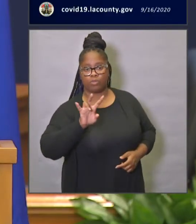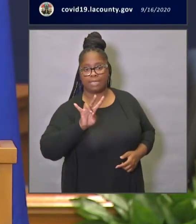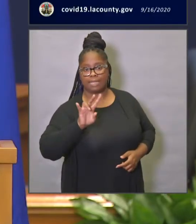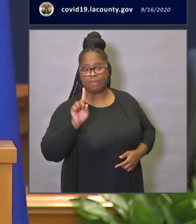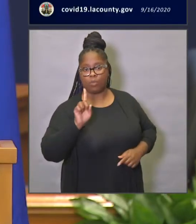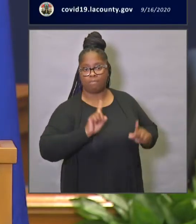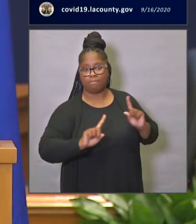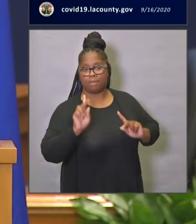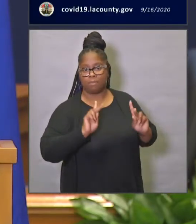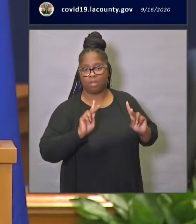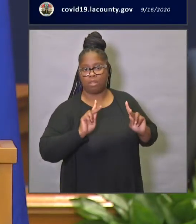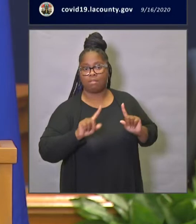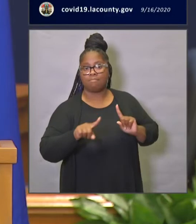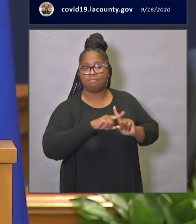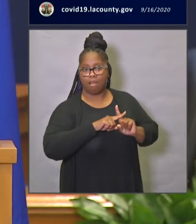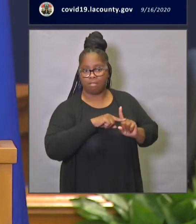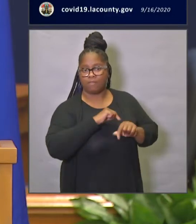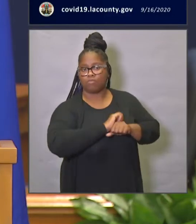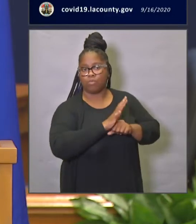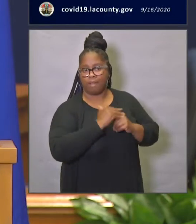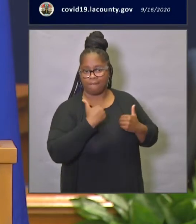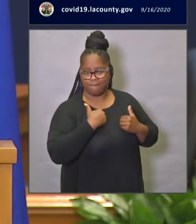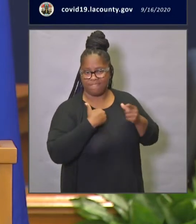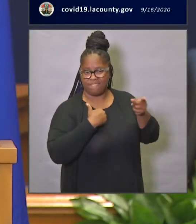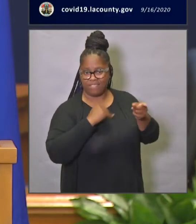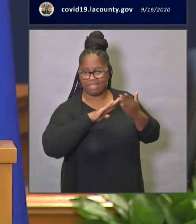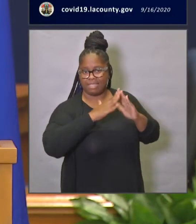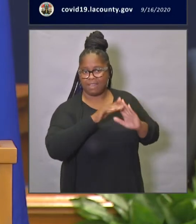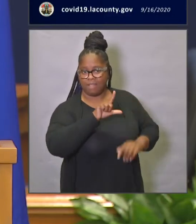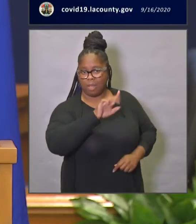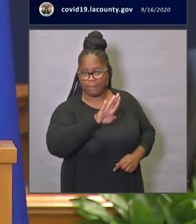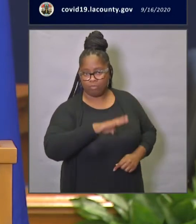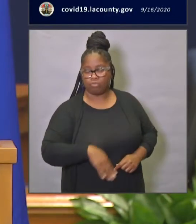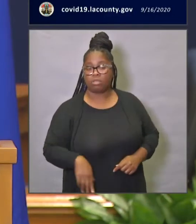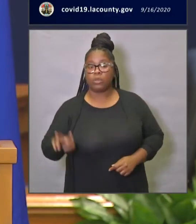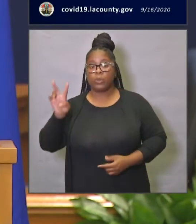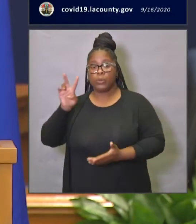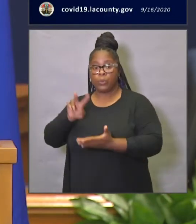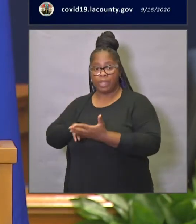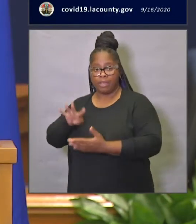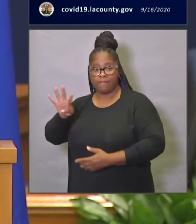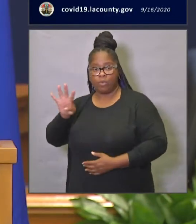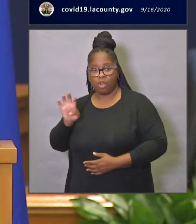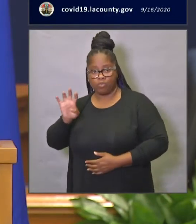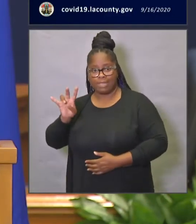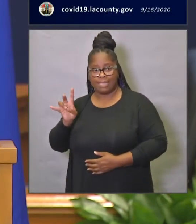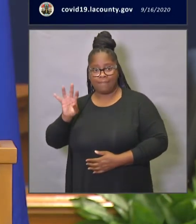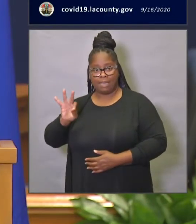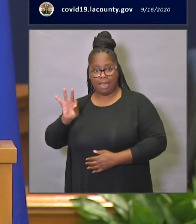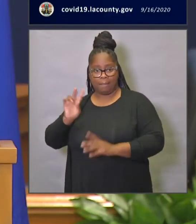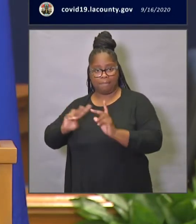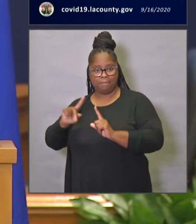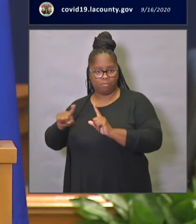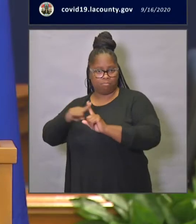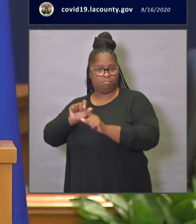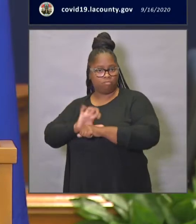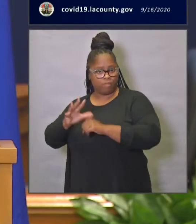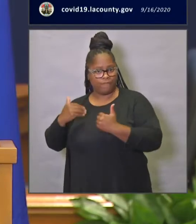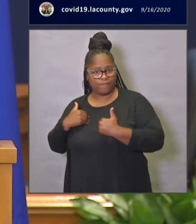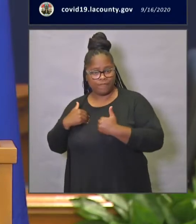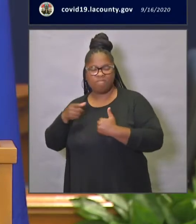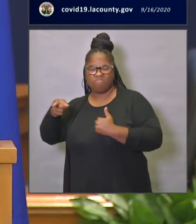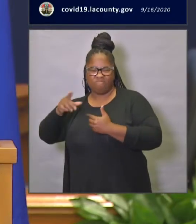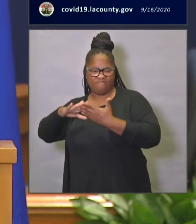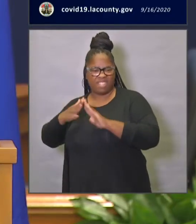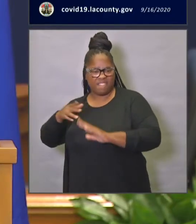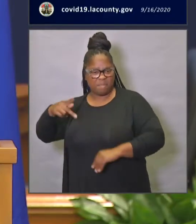11,271 cases reported by our partners in the City of Long Beach and 2,479 cases reported by the